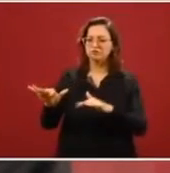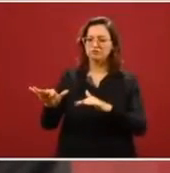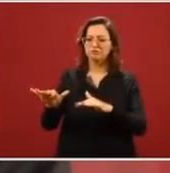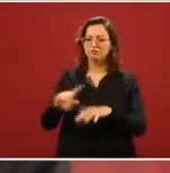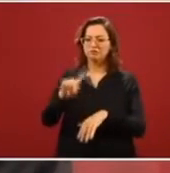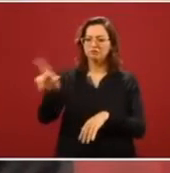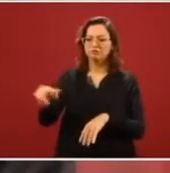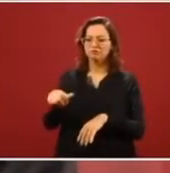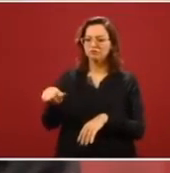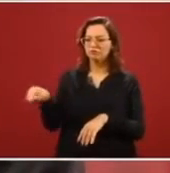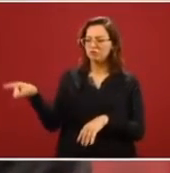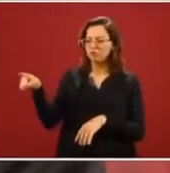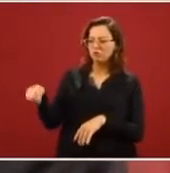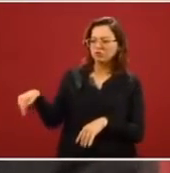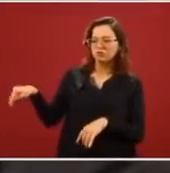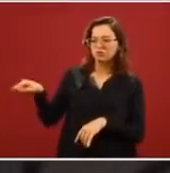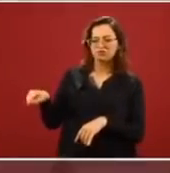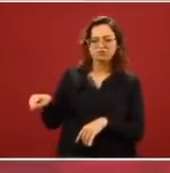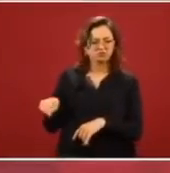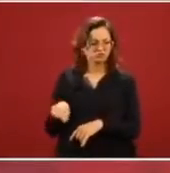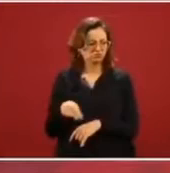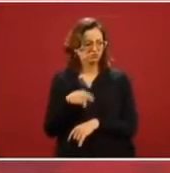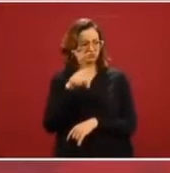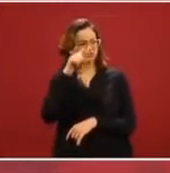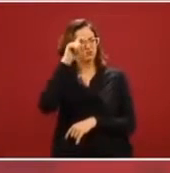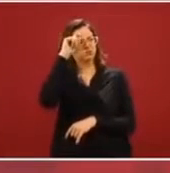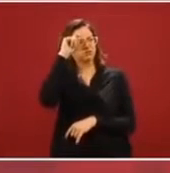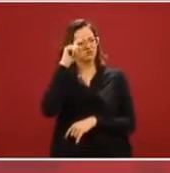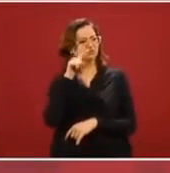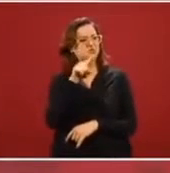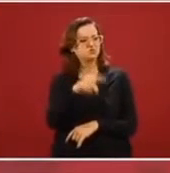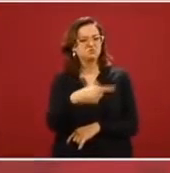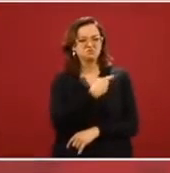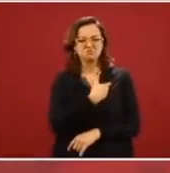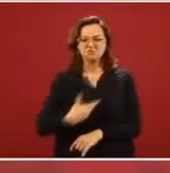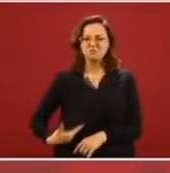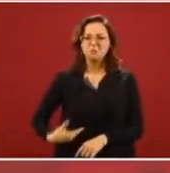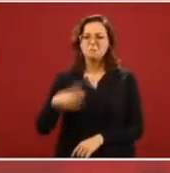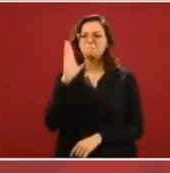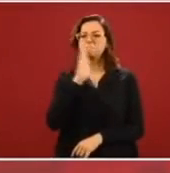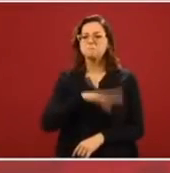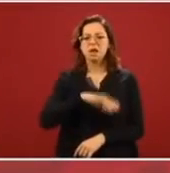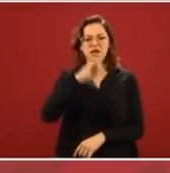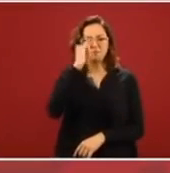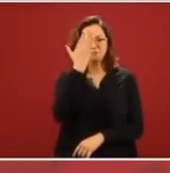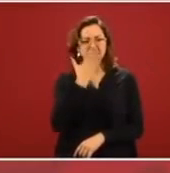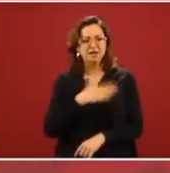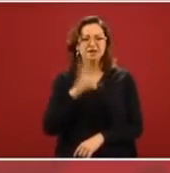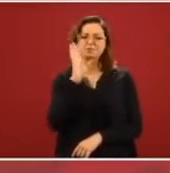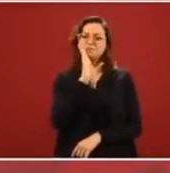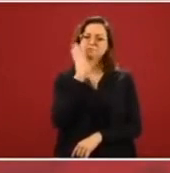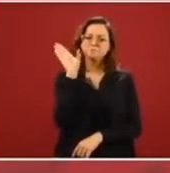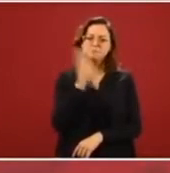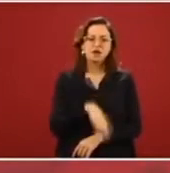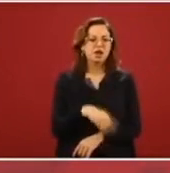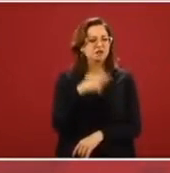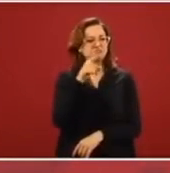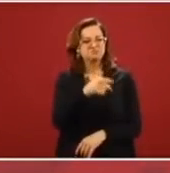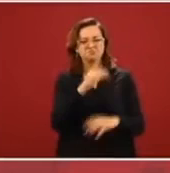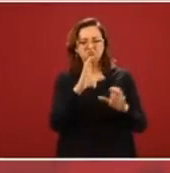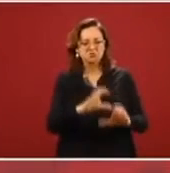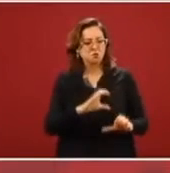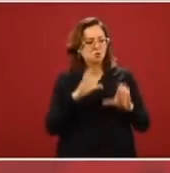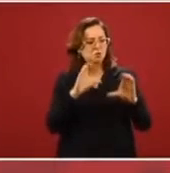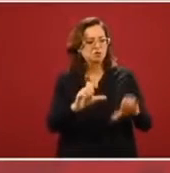the questioning no that the está president dando el ejemplo is not giving a good o example no se cuida, or is